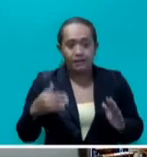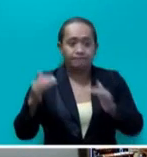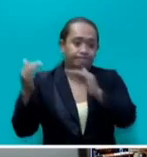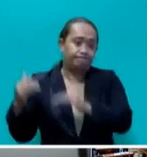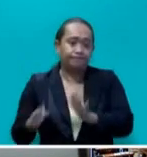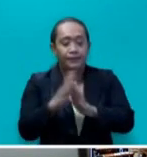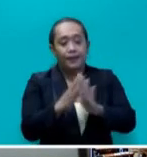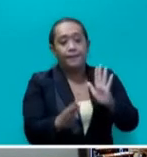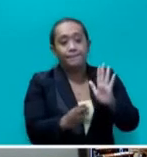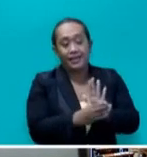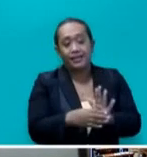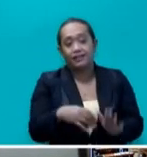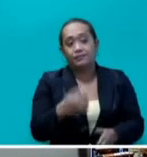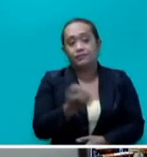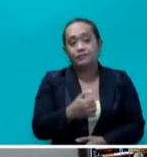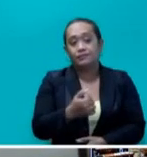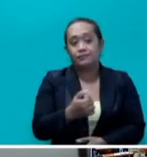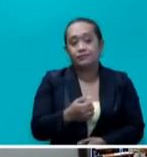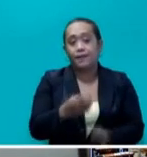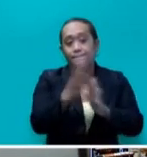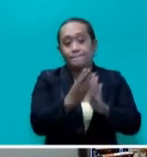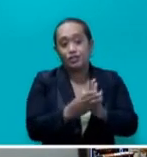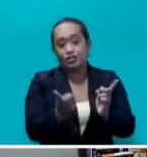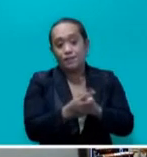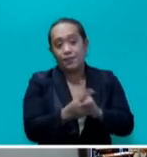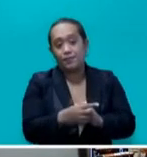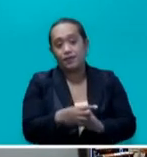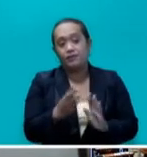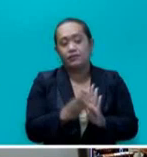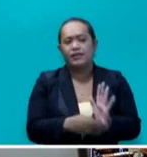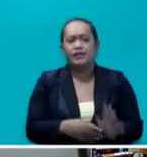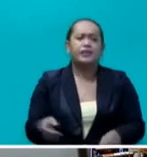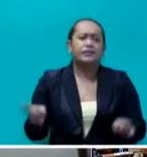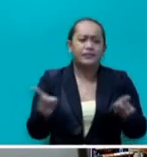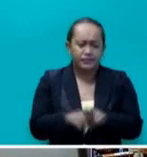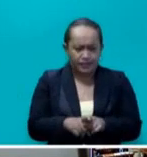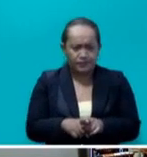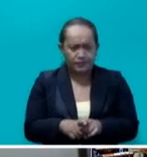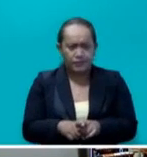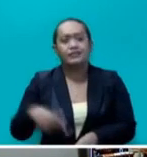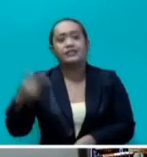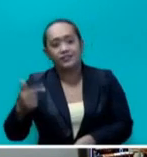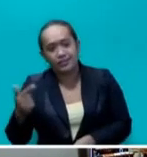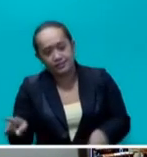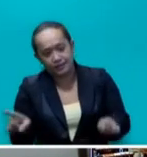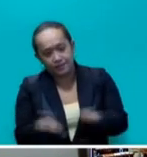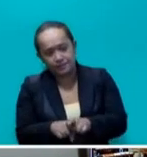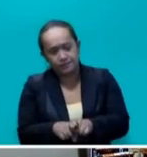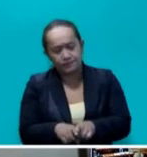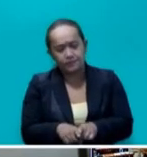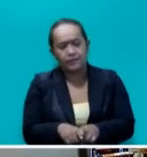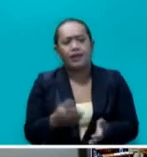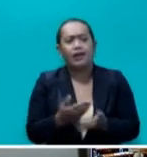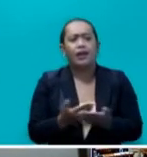16, the State Lands Budget Amendment Bill 2021, is essentially a replica of the next bill, which is Bill number 17. Mr. Speaker, sir,